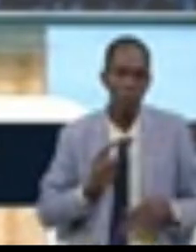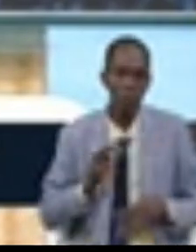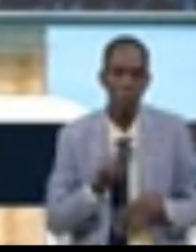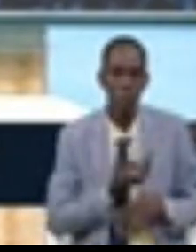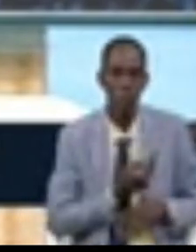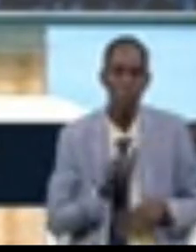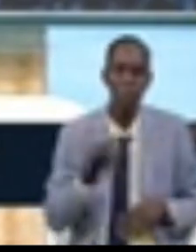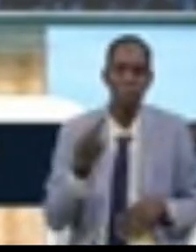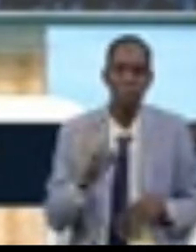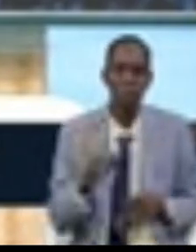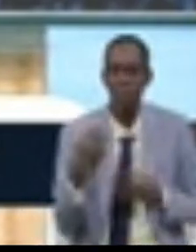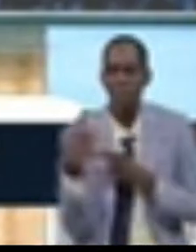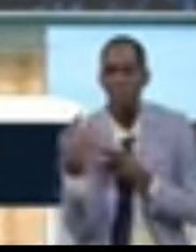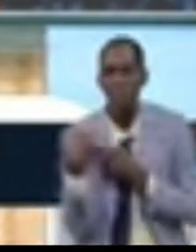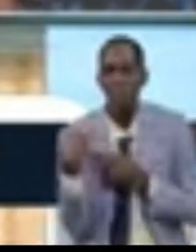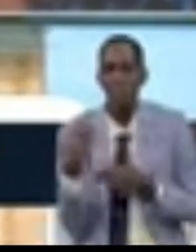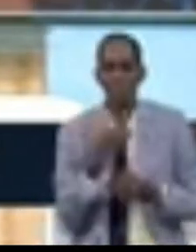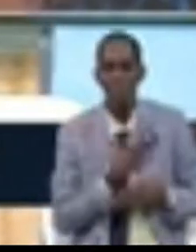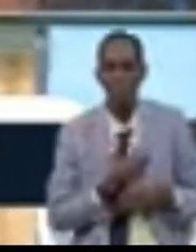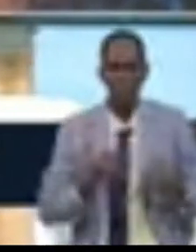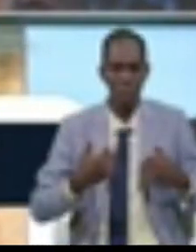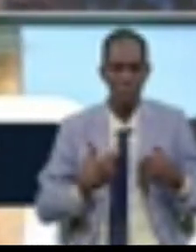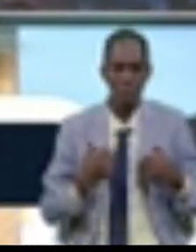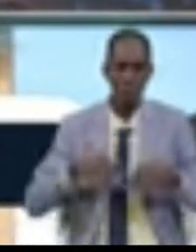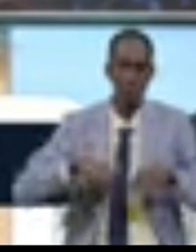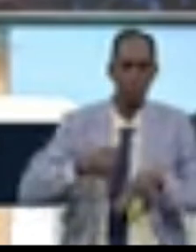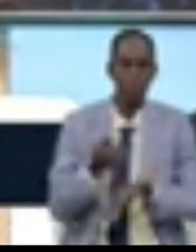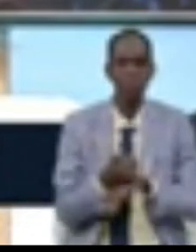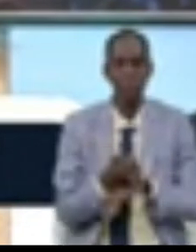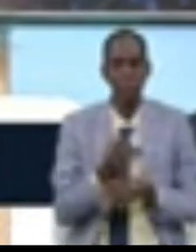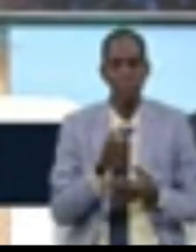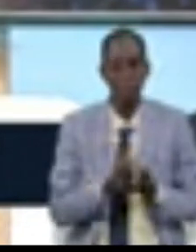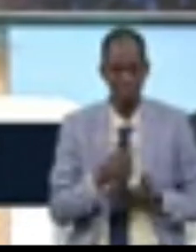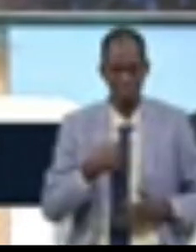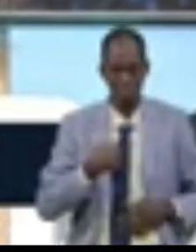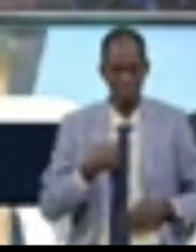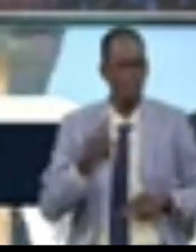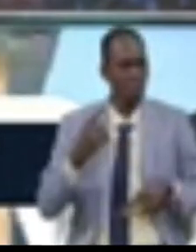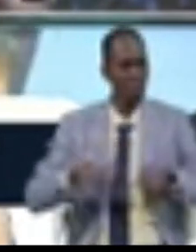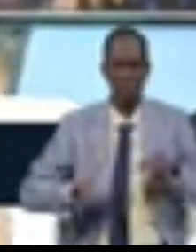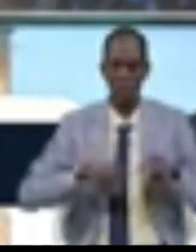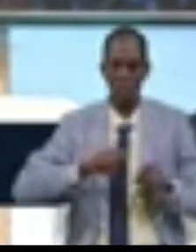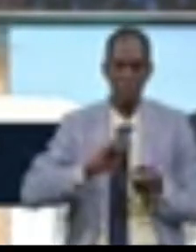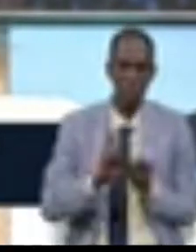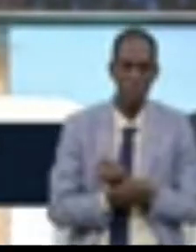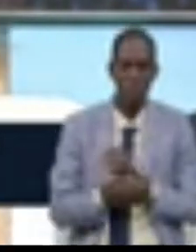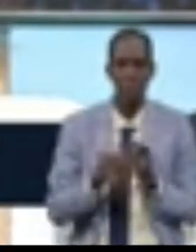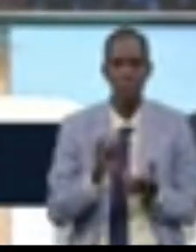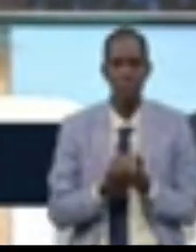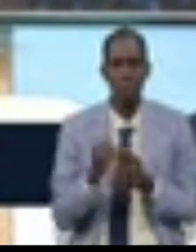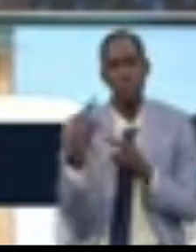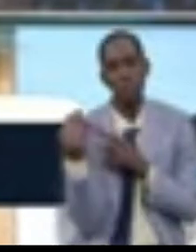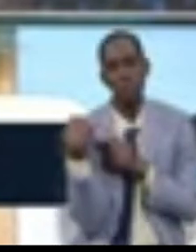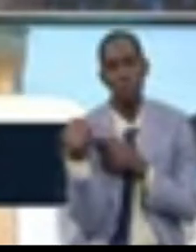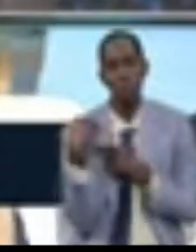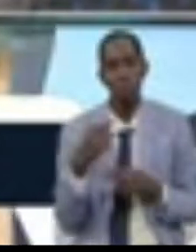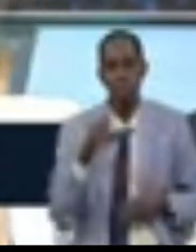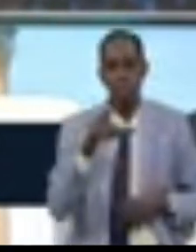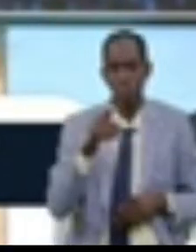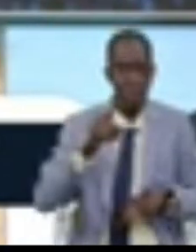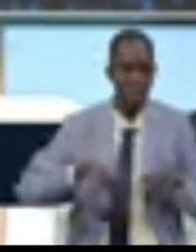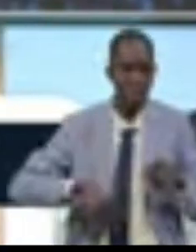has sealed them so that I cannot change those responsibilities. You cannot change